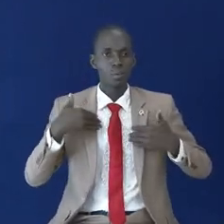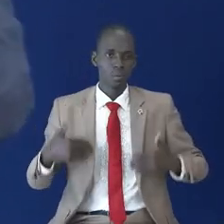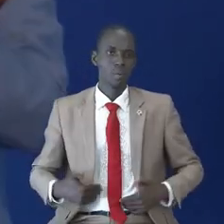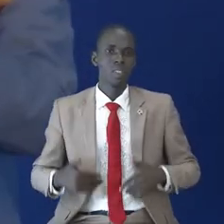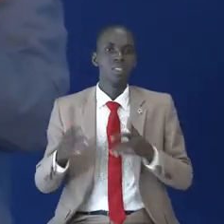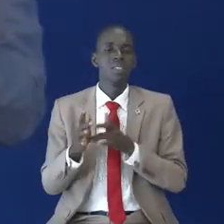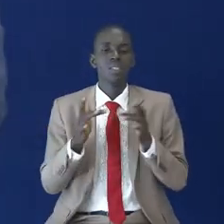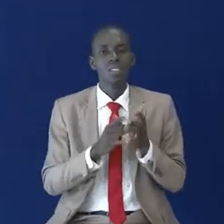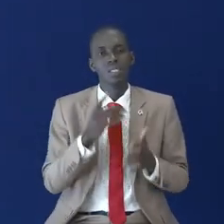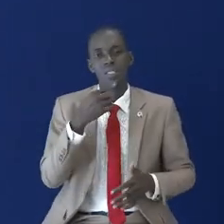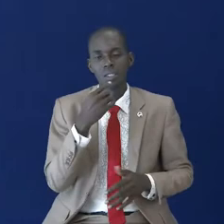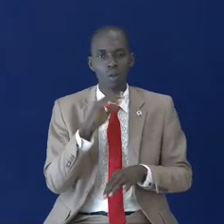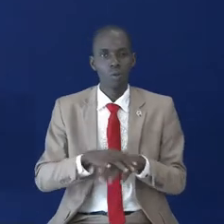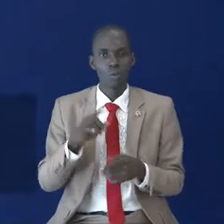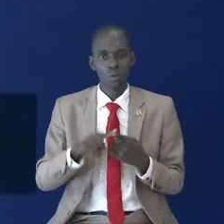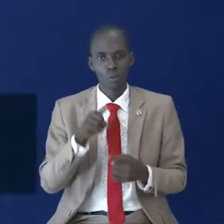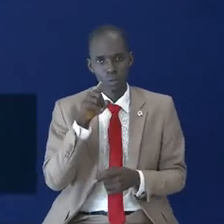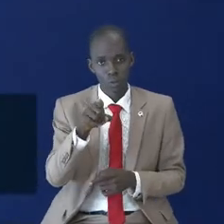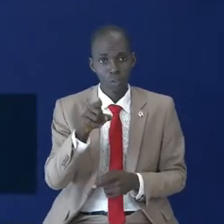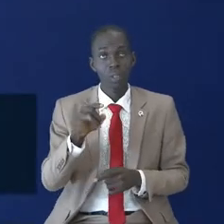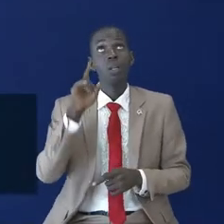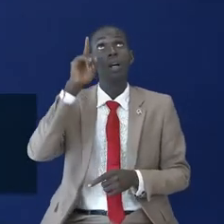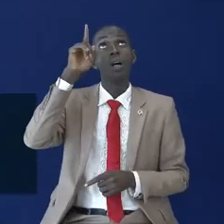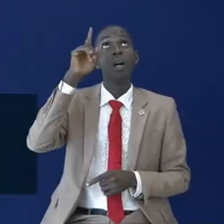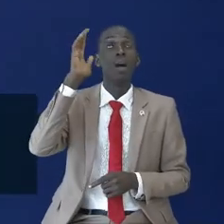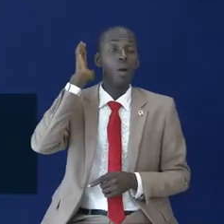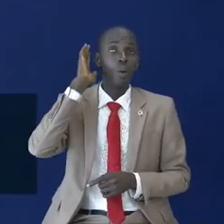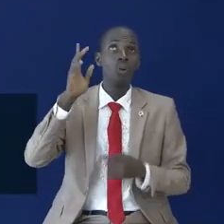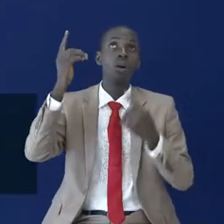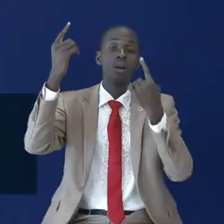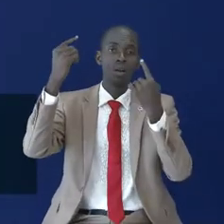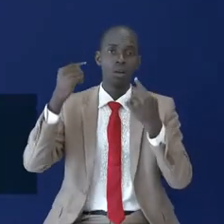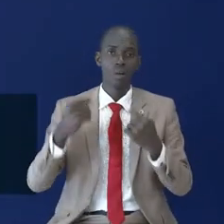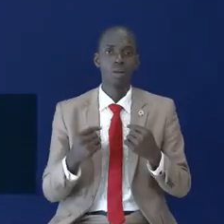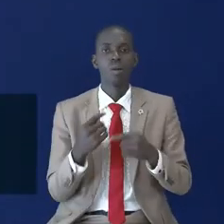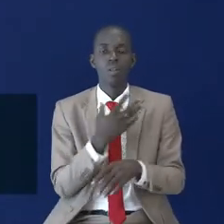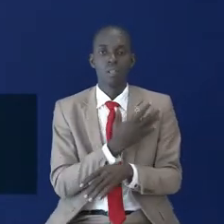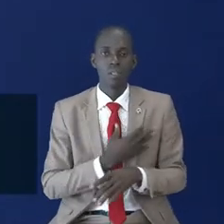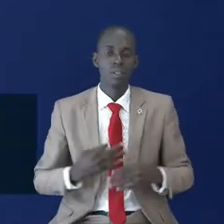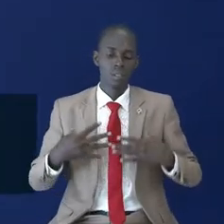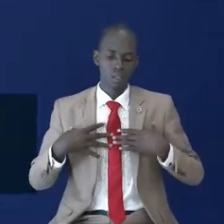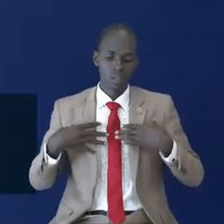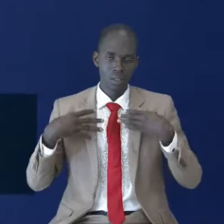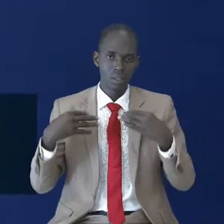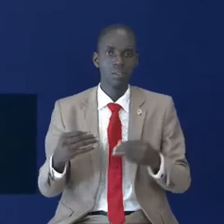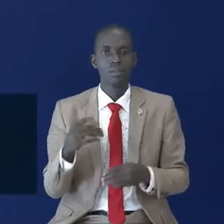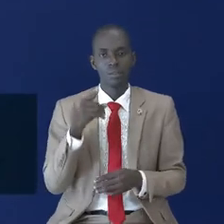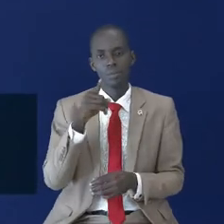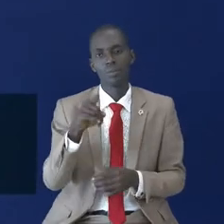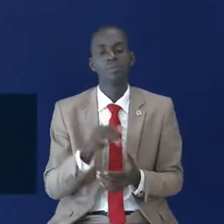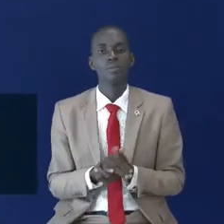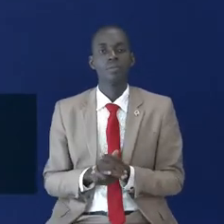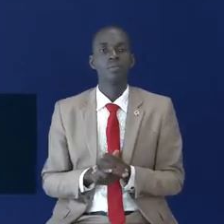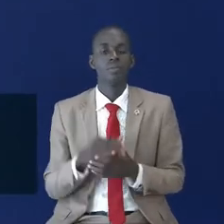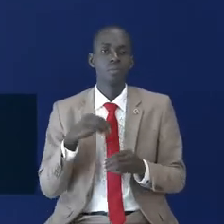Jesus says unto him, I will come and heal him. Look at